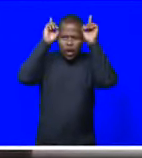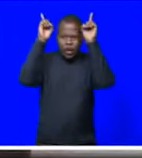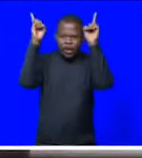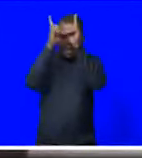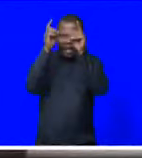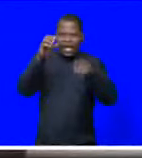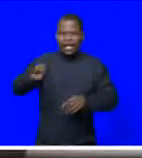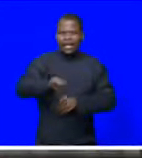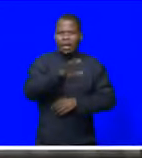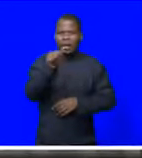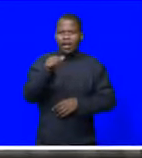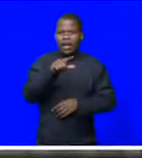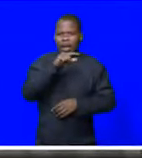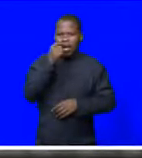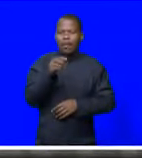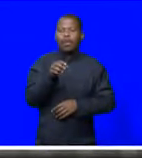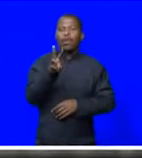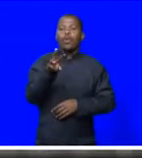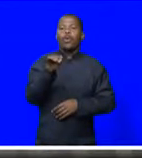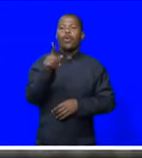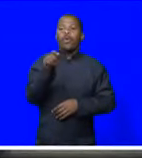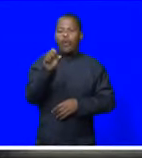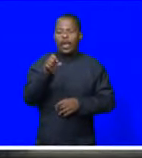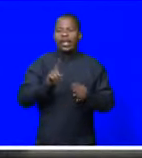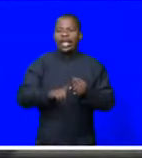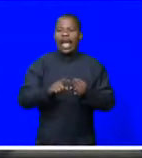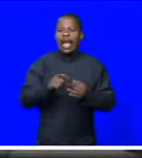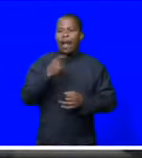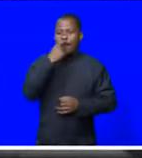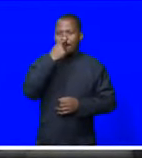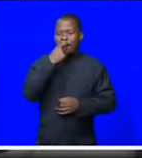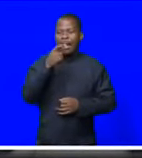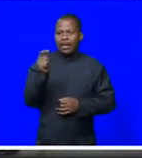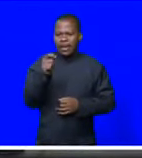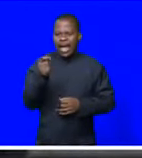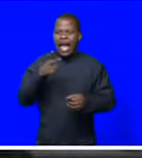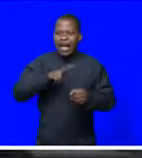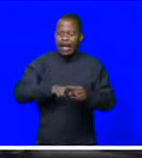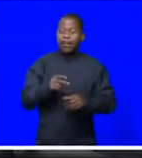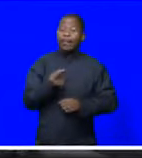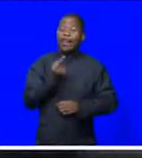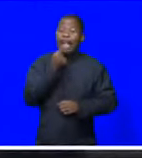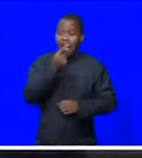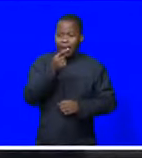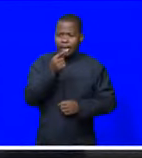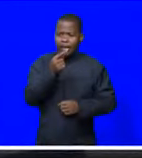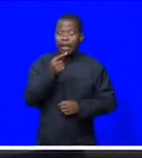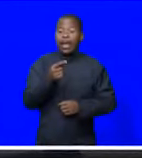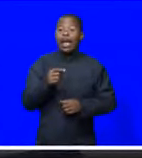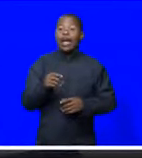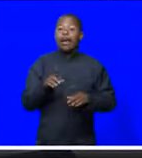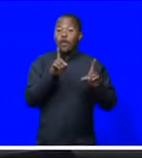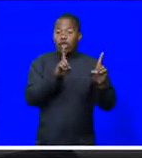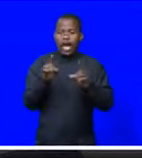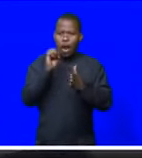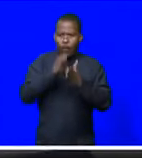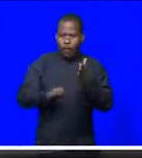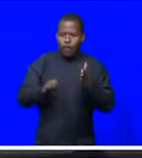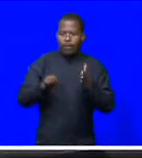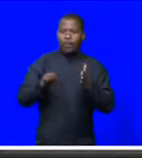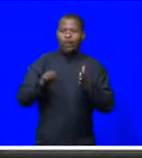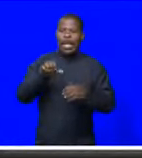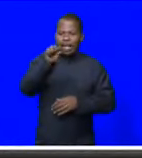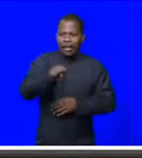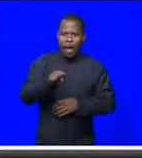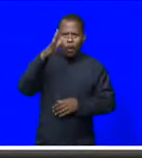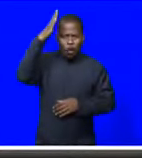University as well as another university from Tanzania. It also says professors from South Korea, United